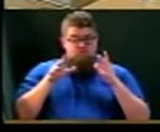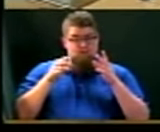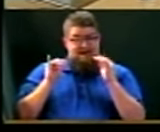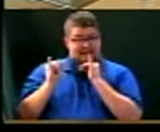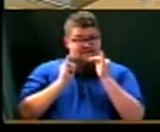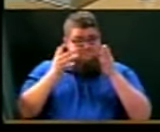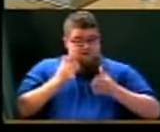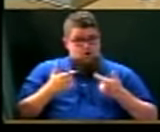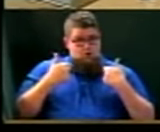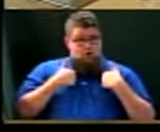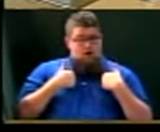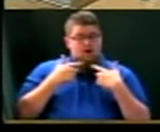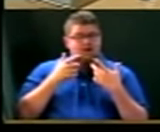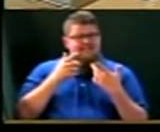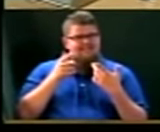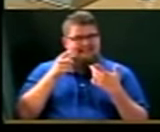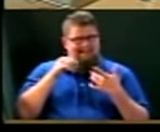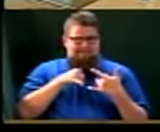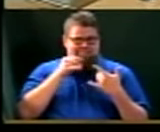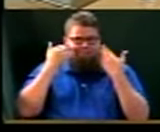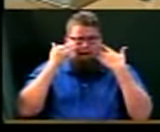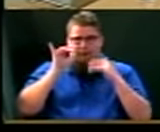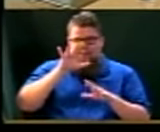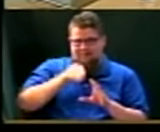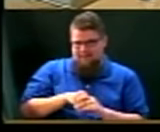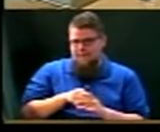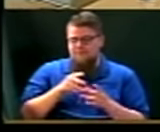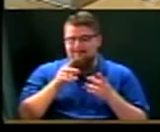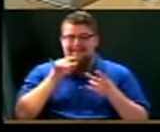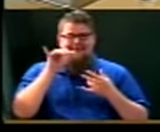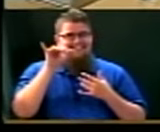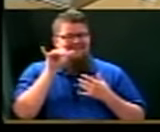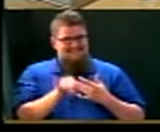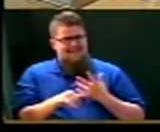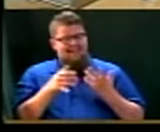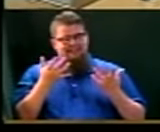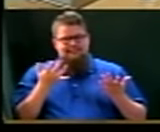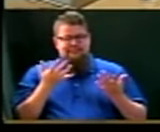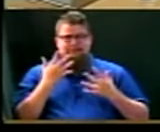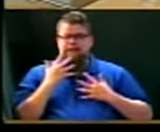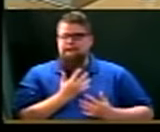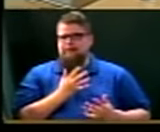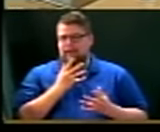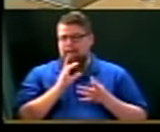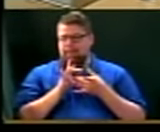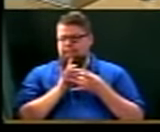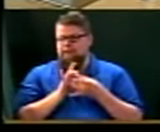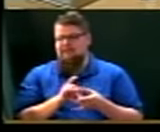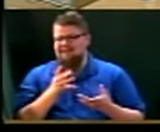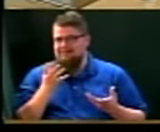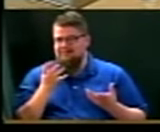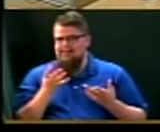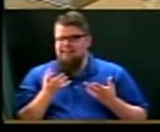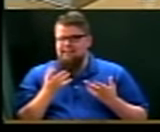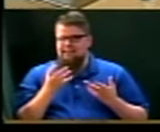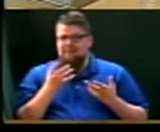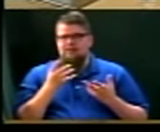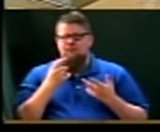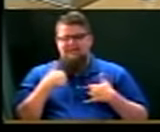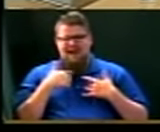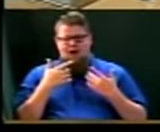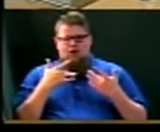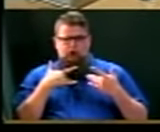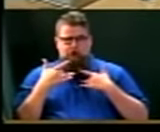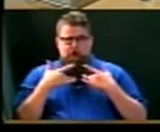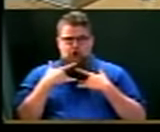doesn't matter. That's one of the sad things that we've come to, is that we now worry so much about party.